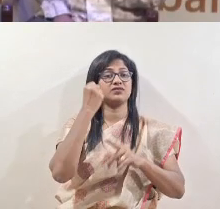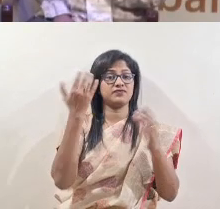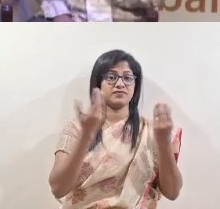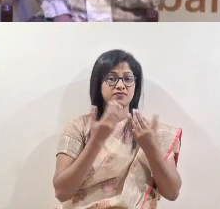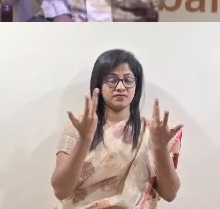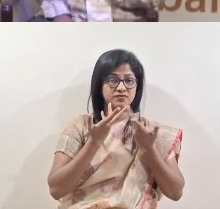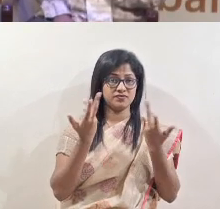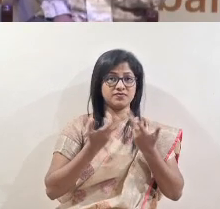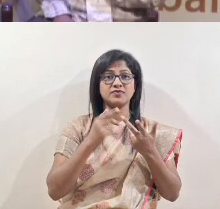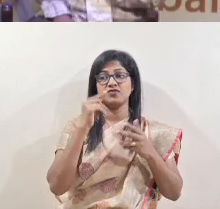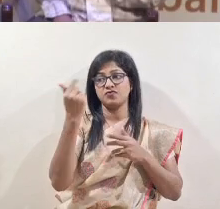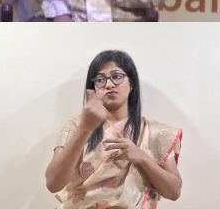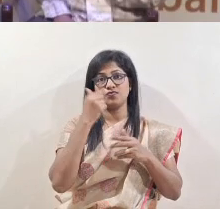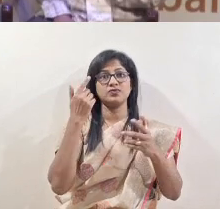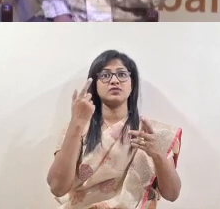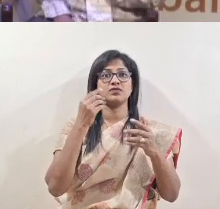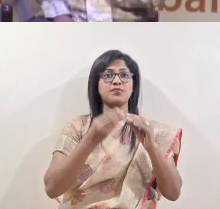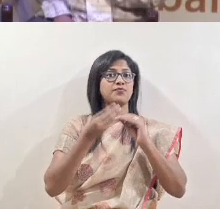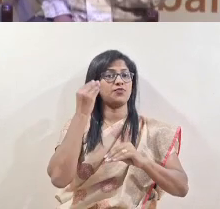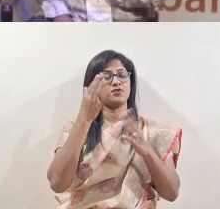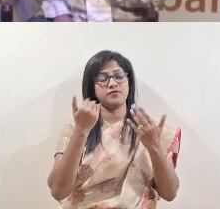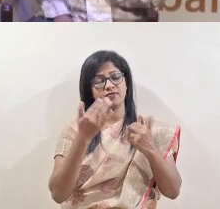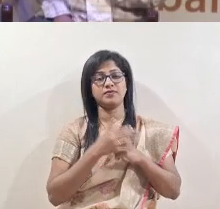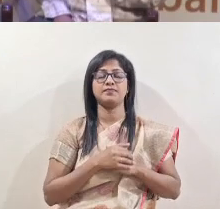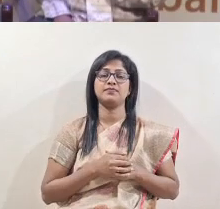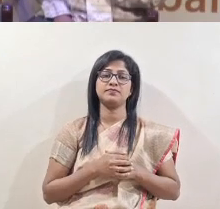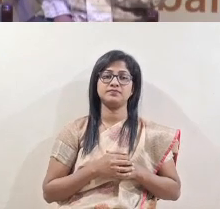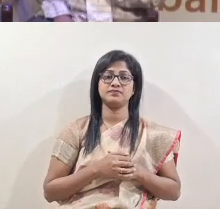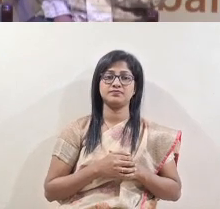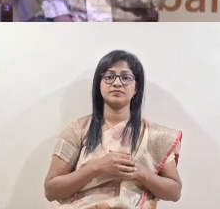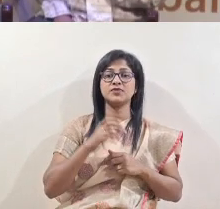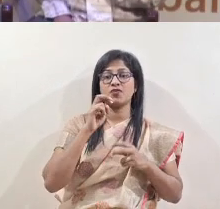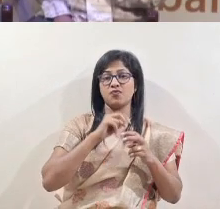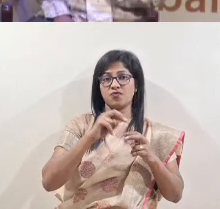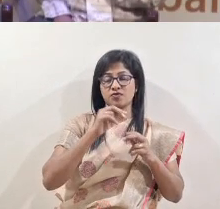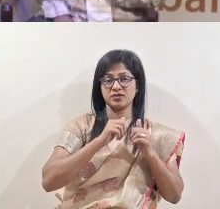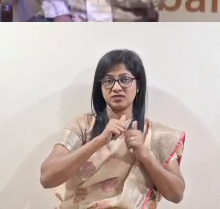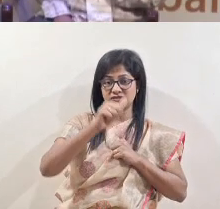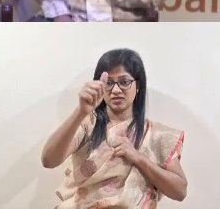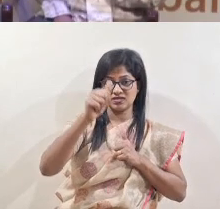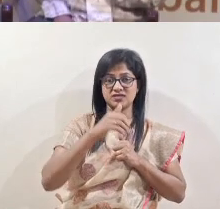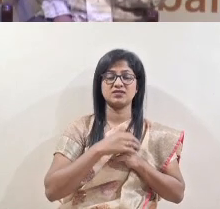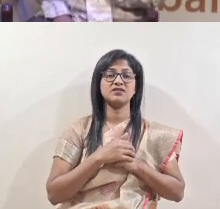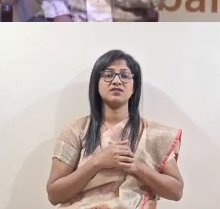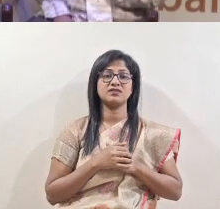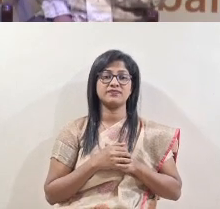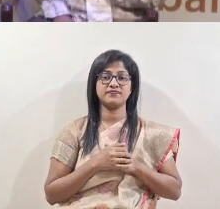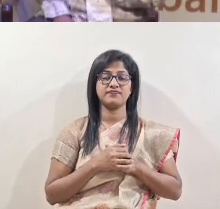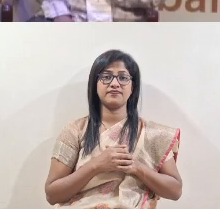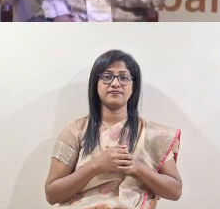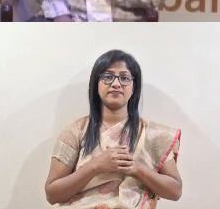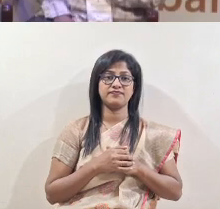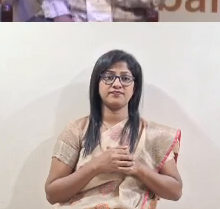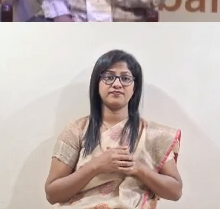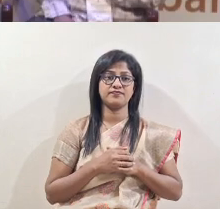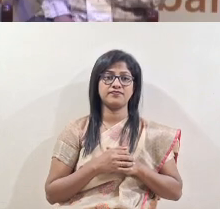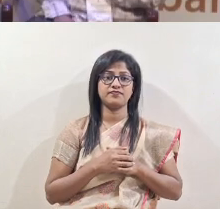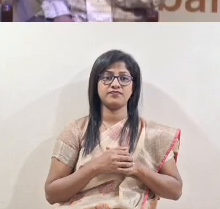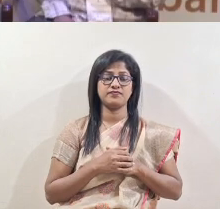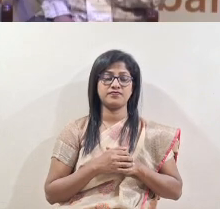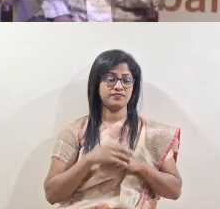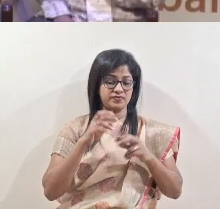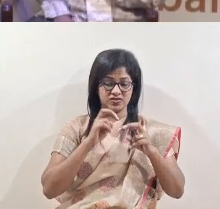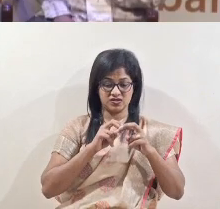which would affect the utilization? So walking distance, like how much they are walking